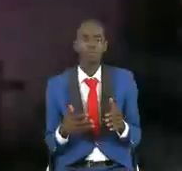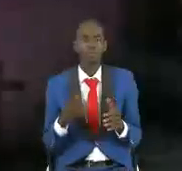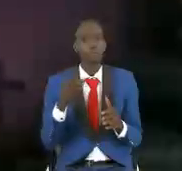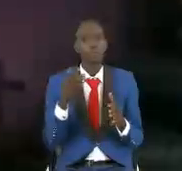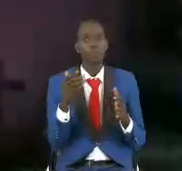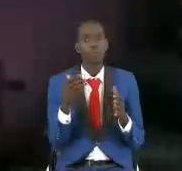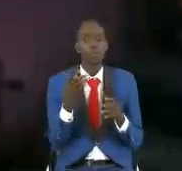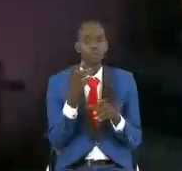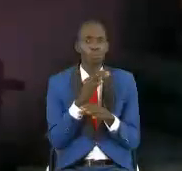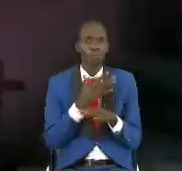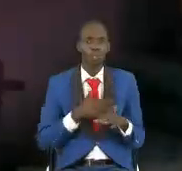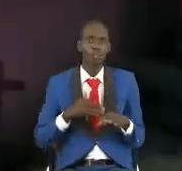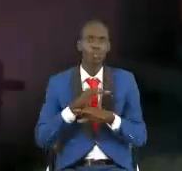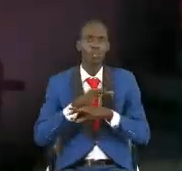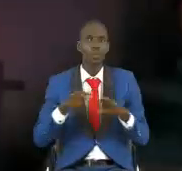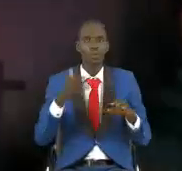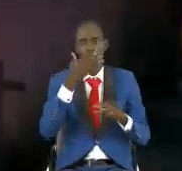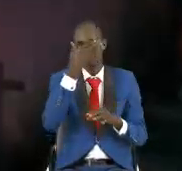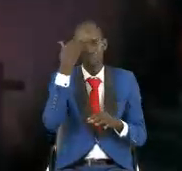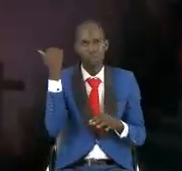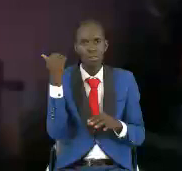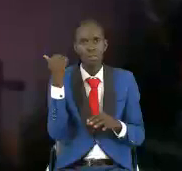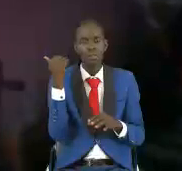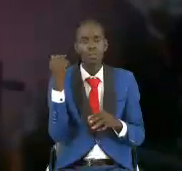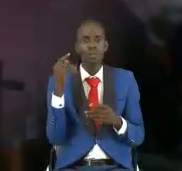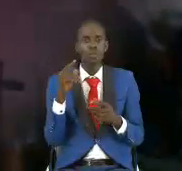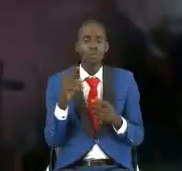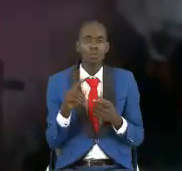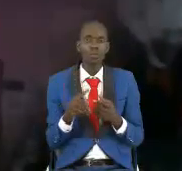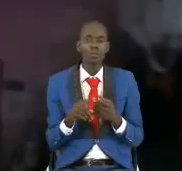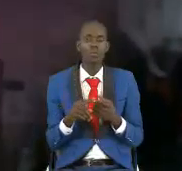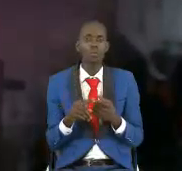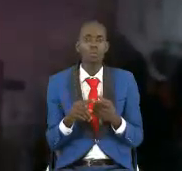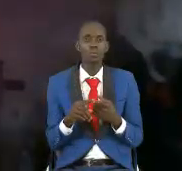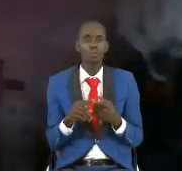Please don't forget to put them inside that basket.